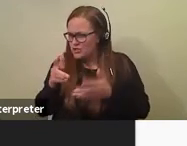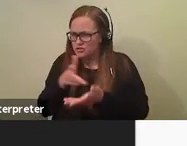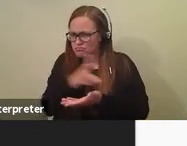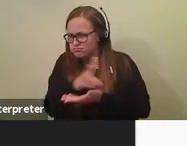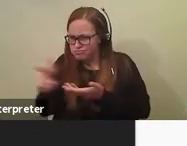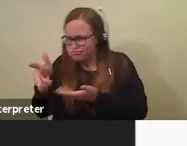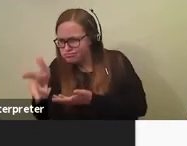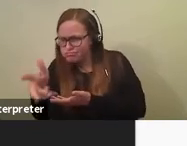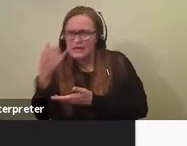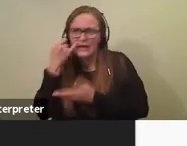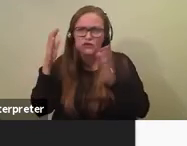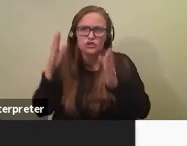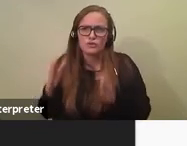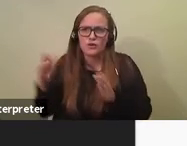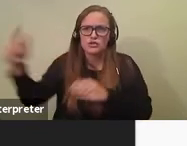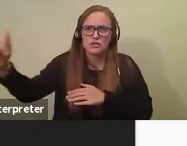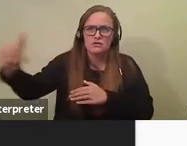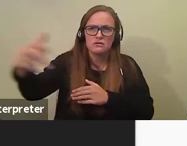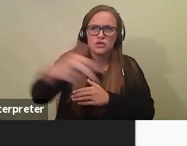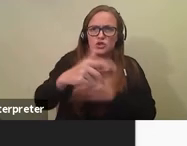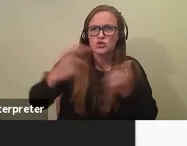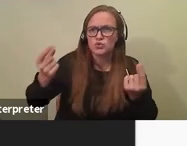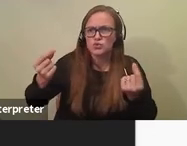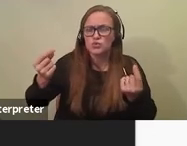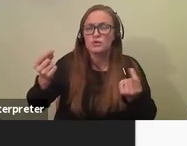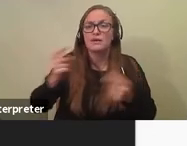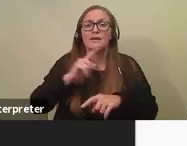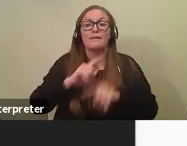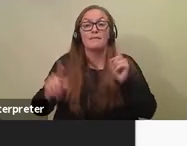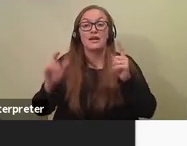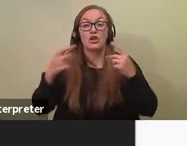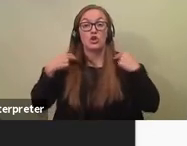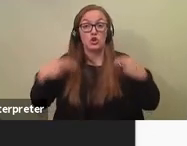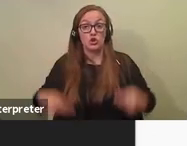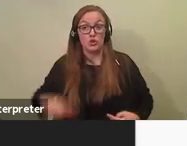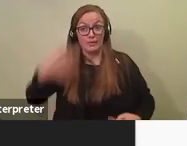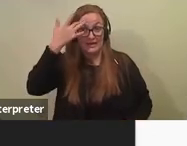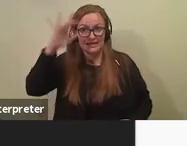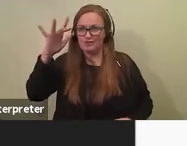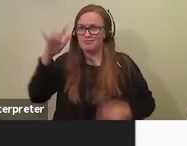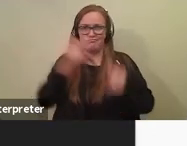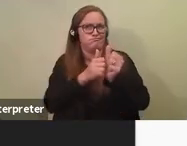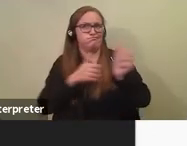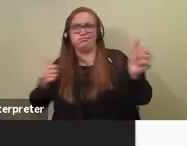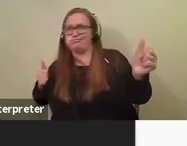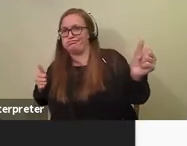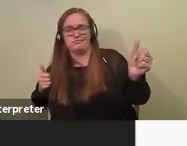pedestrian who's jaywalking, you know? But in terms of like human-like intelligence, I think we're still probably decades away from